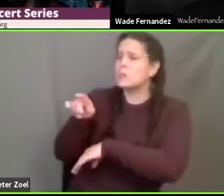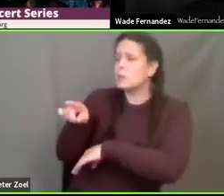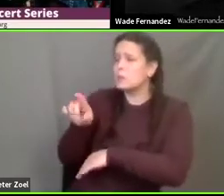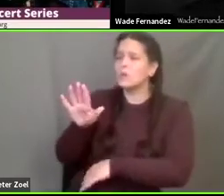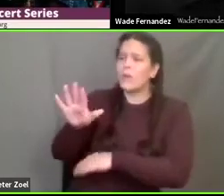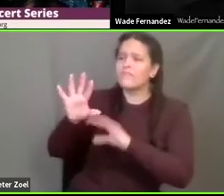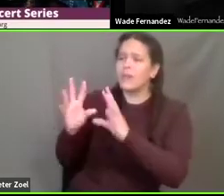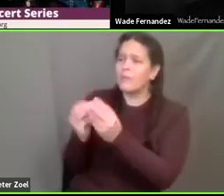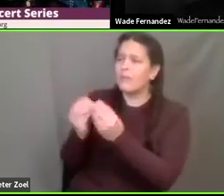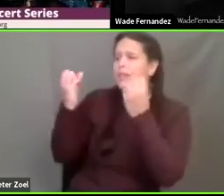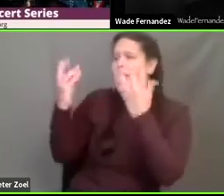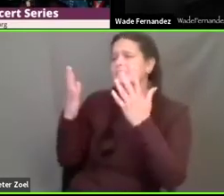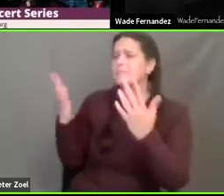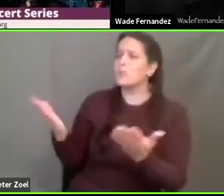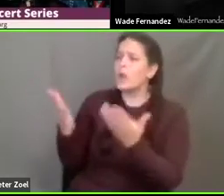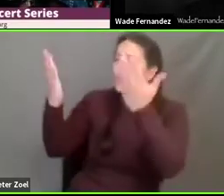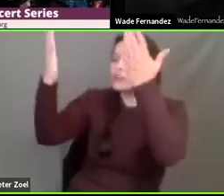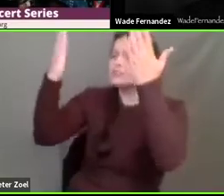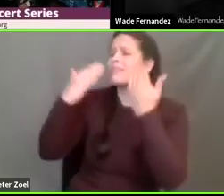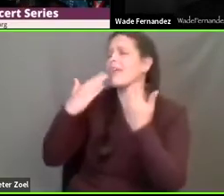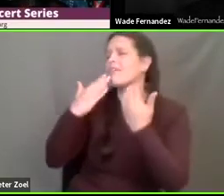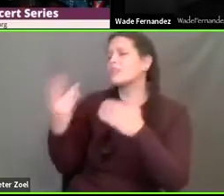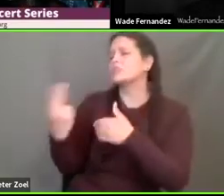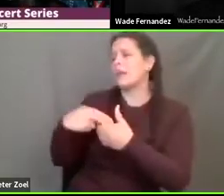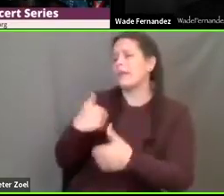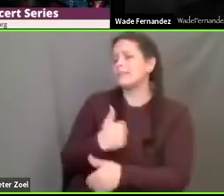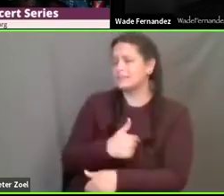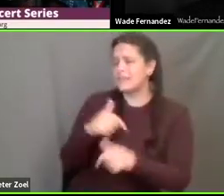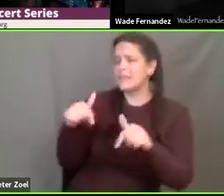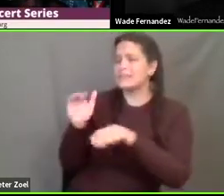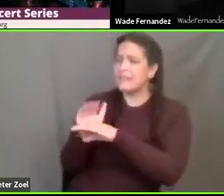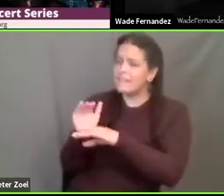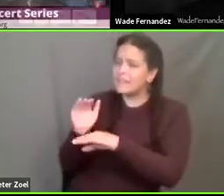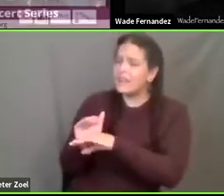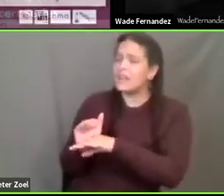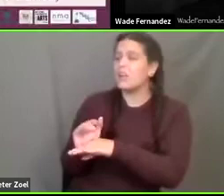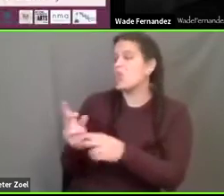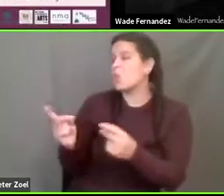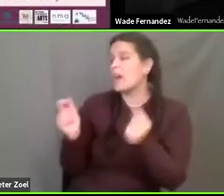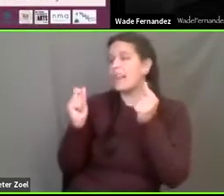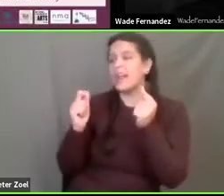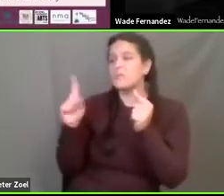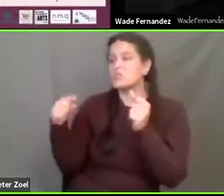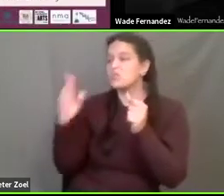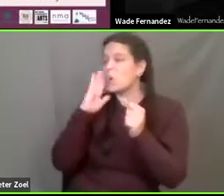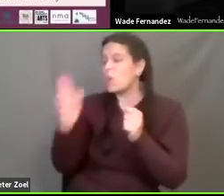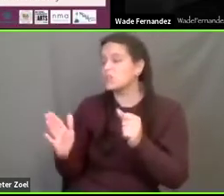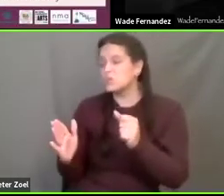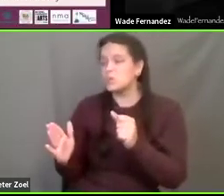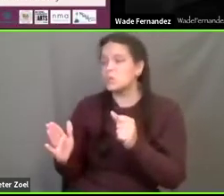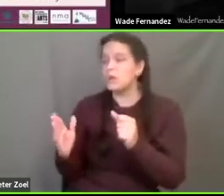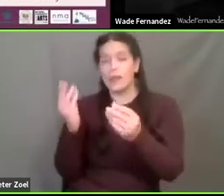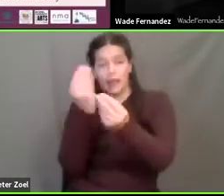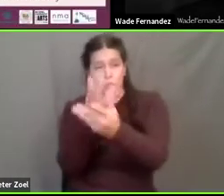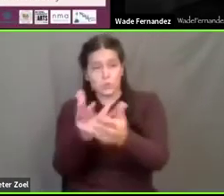So thank you for joining us this evening. And real quickly, I'm just going to let you all know that next